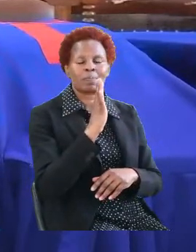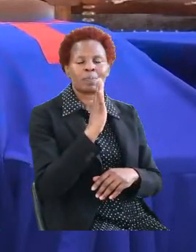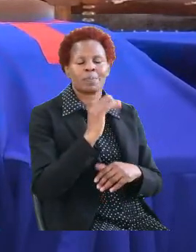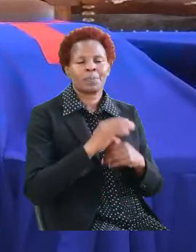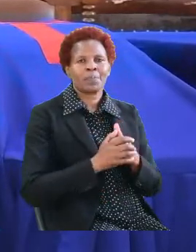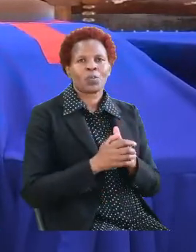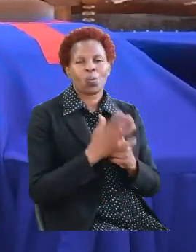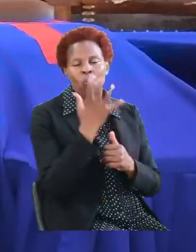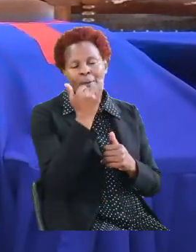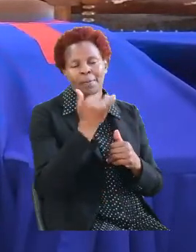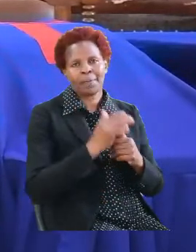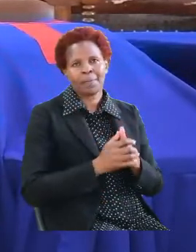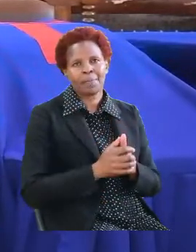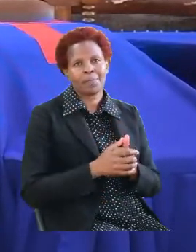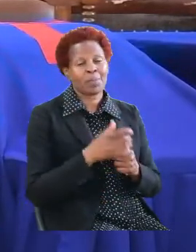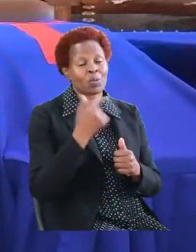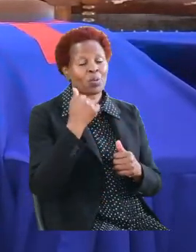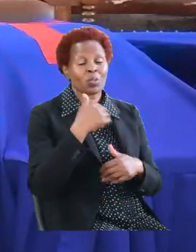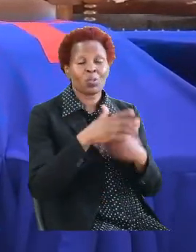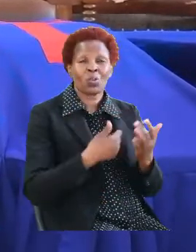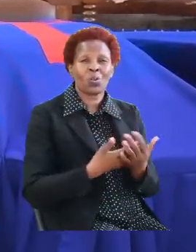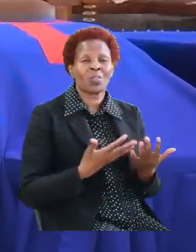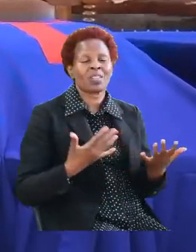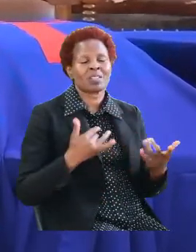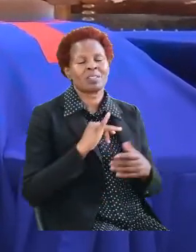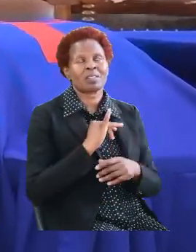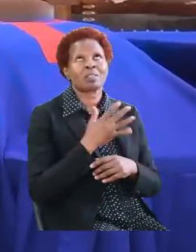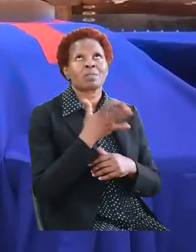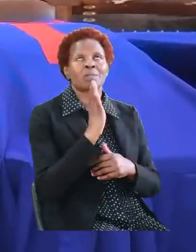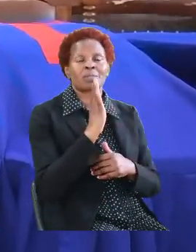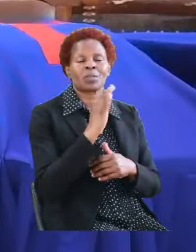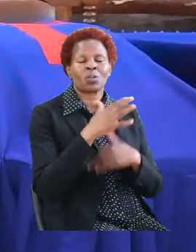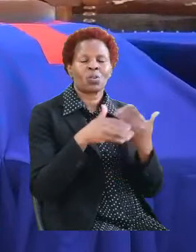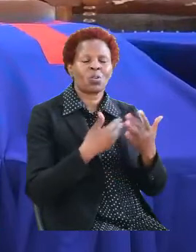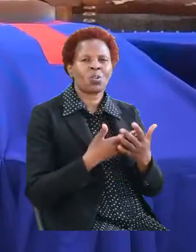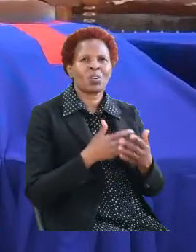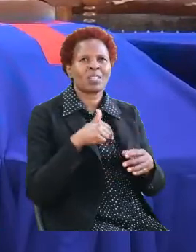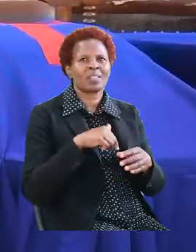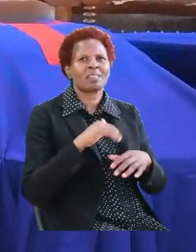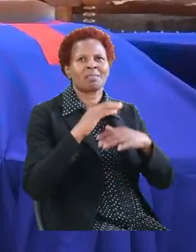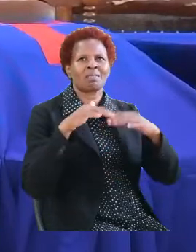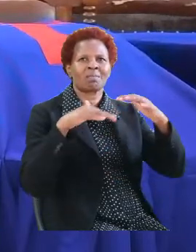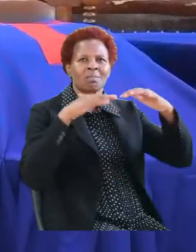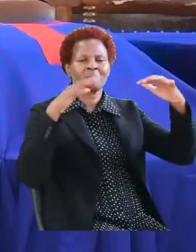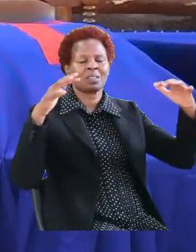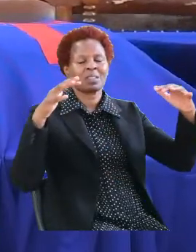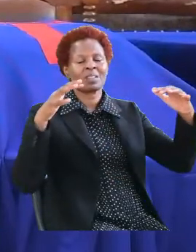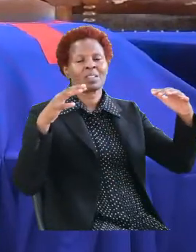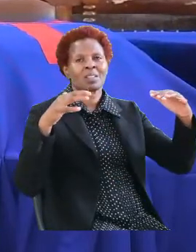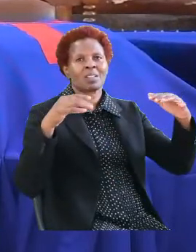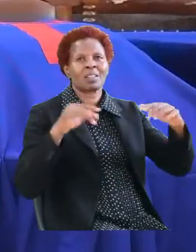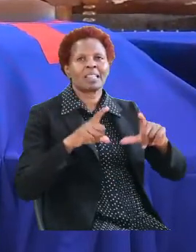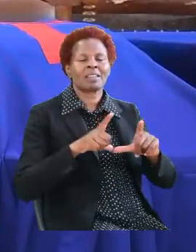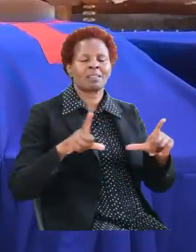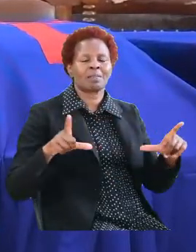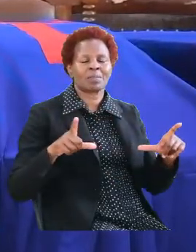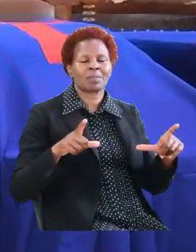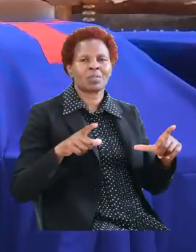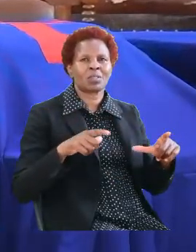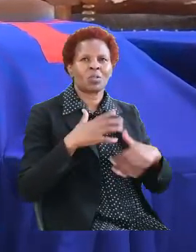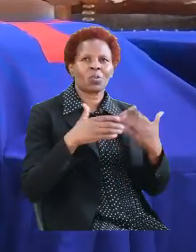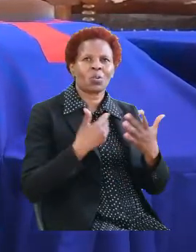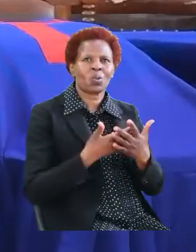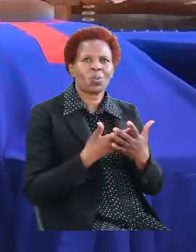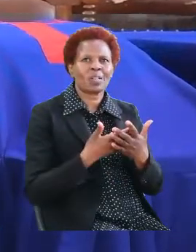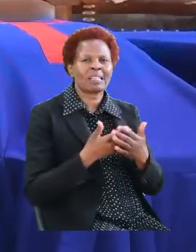temple. Why? Because all things are mine. Everything that is in the air, everything that is in the land, everything that